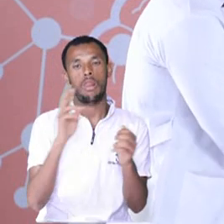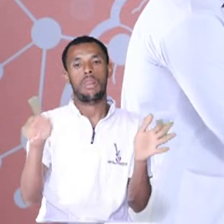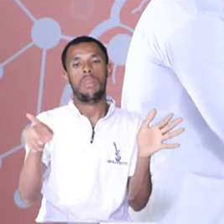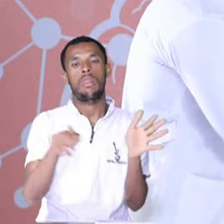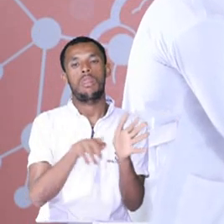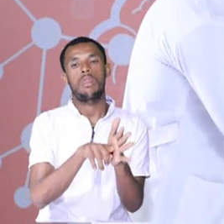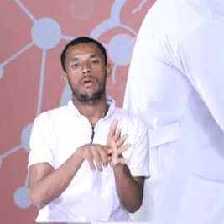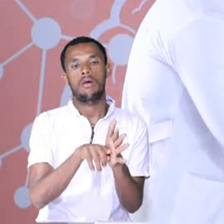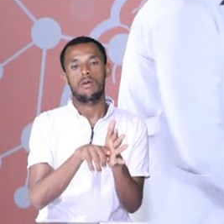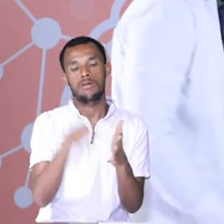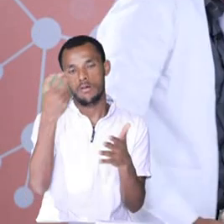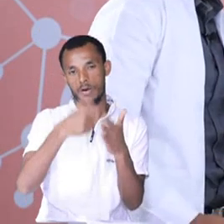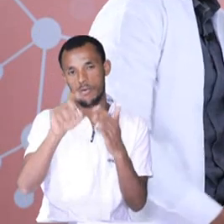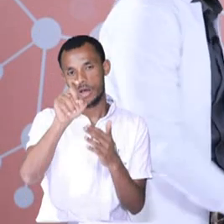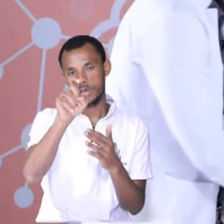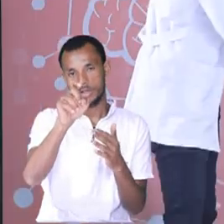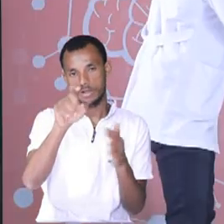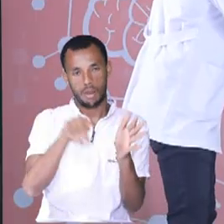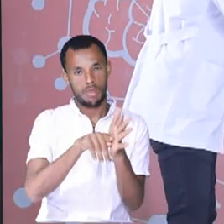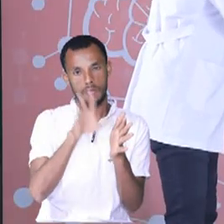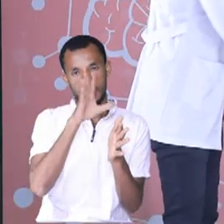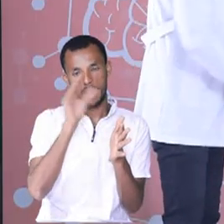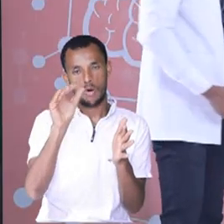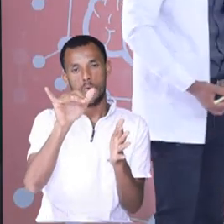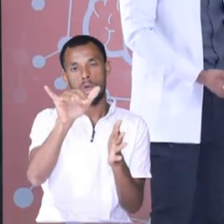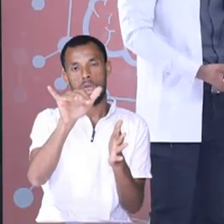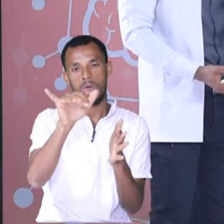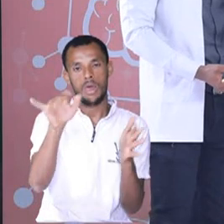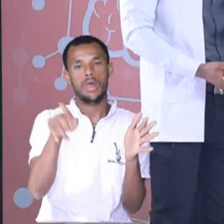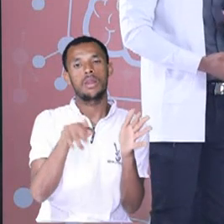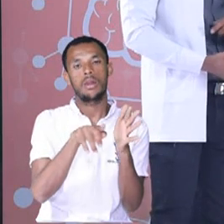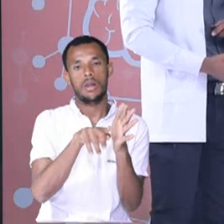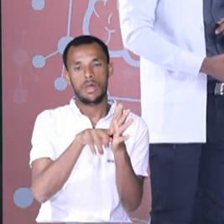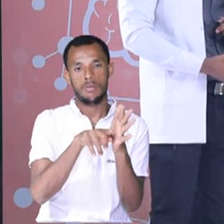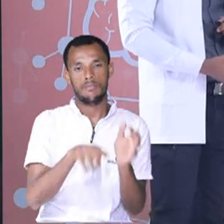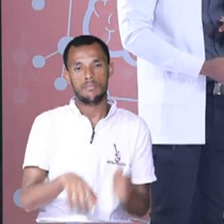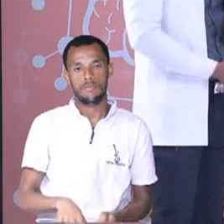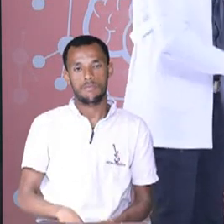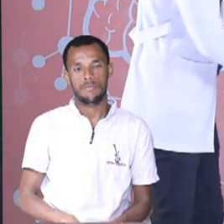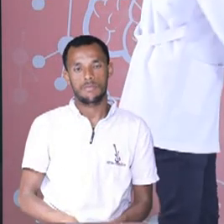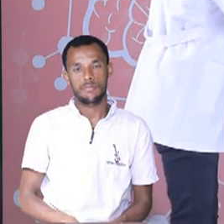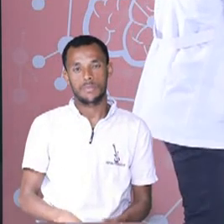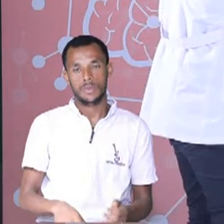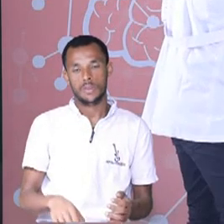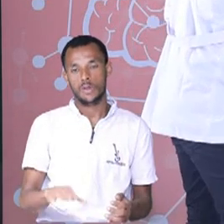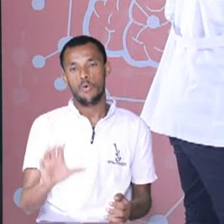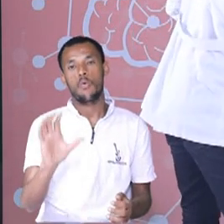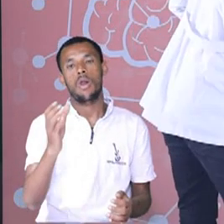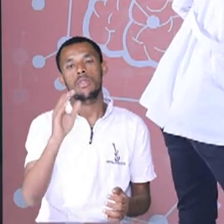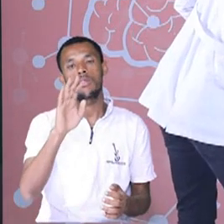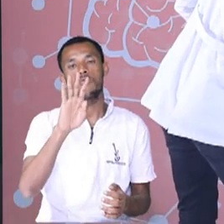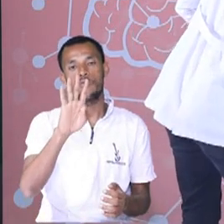negative. Therefore the value of x is negative and the value of y is also negative. In the quadrant